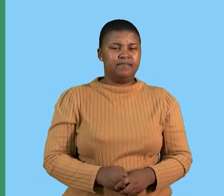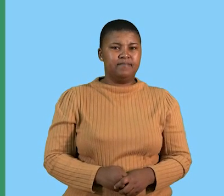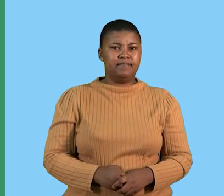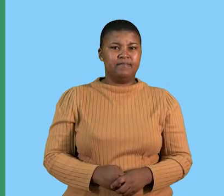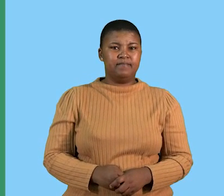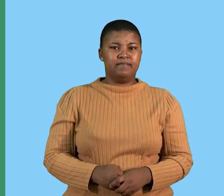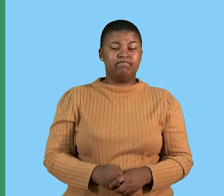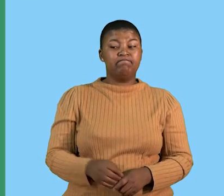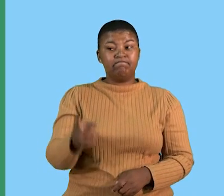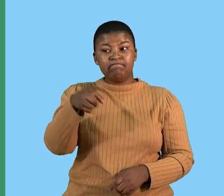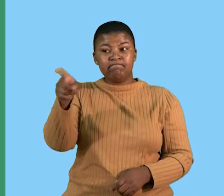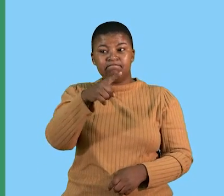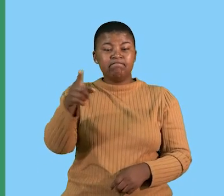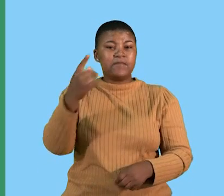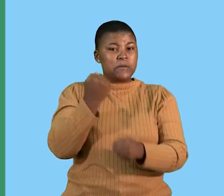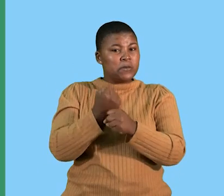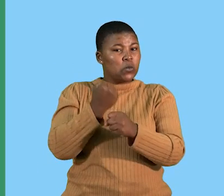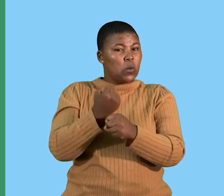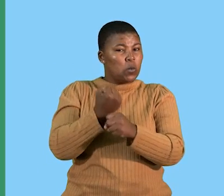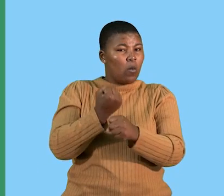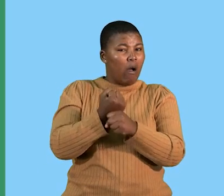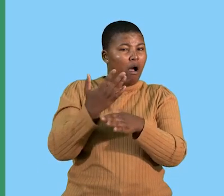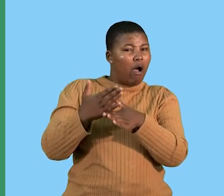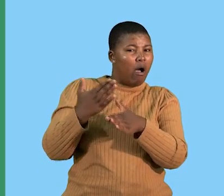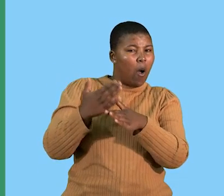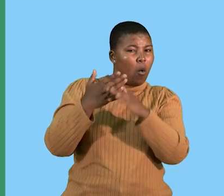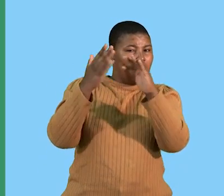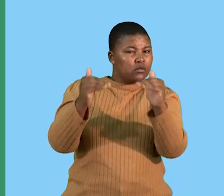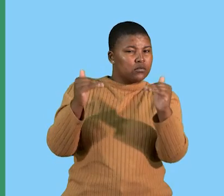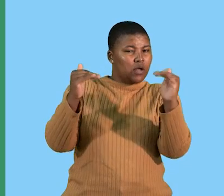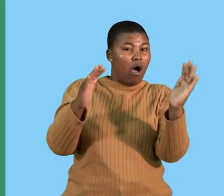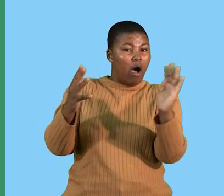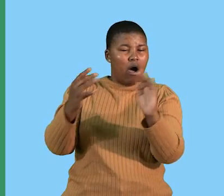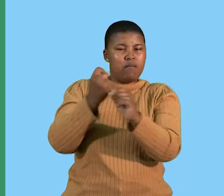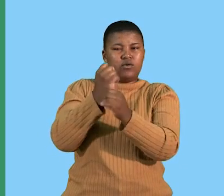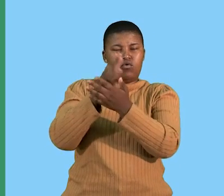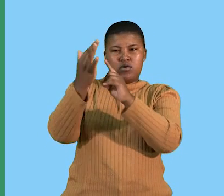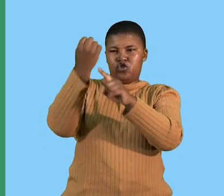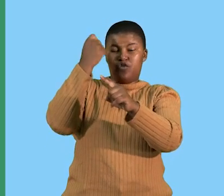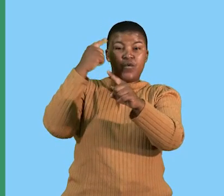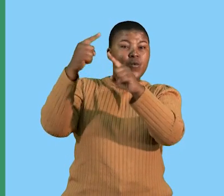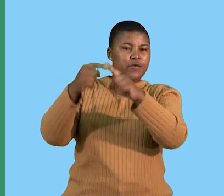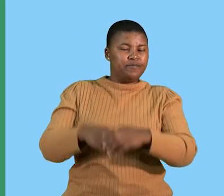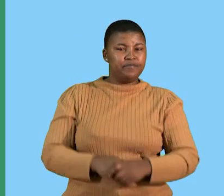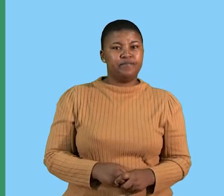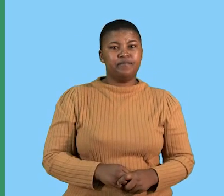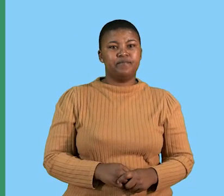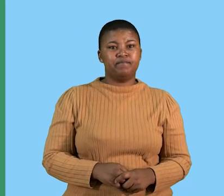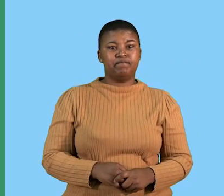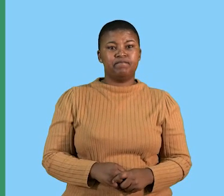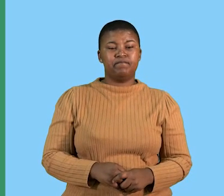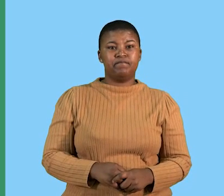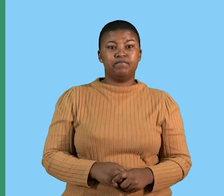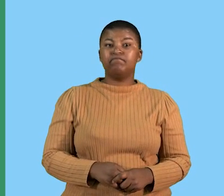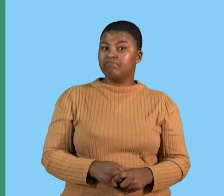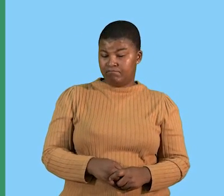inspire them to work at a specific level and standard for us to achieve our goals. While they